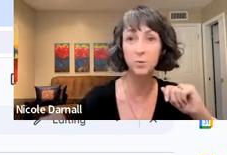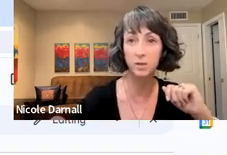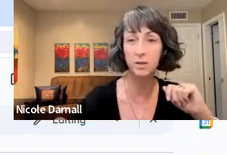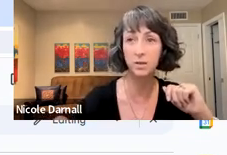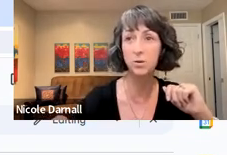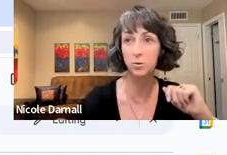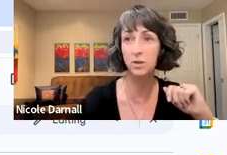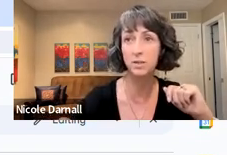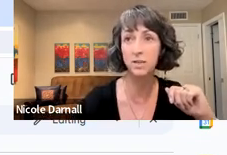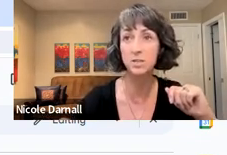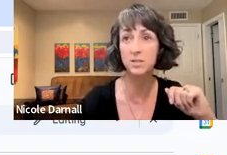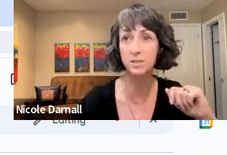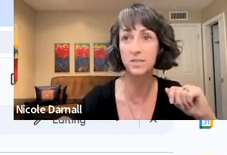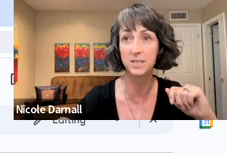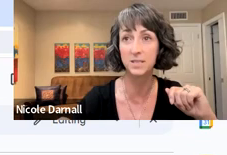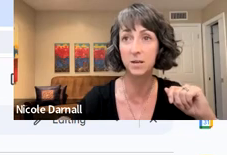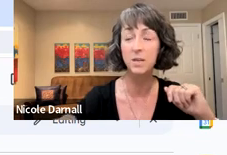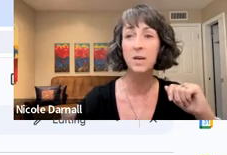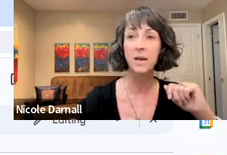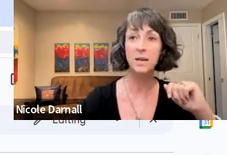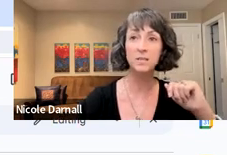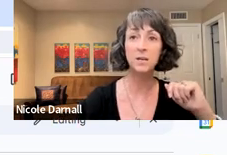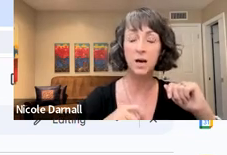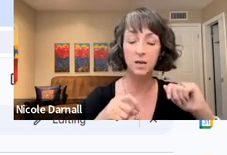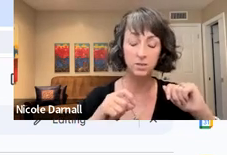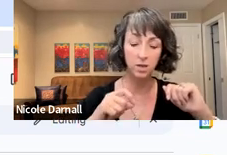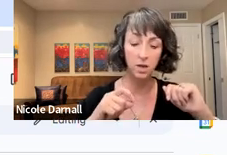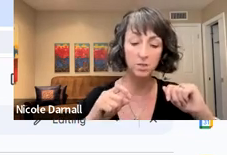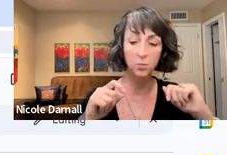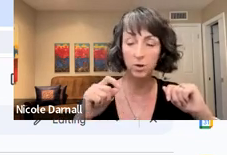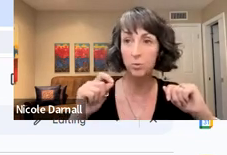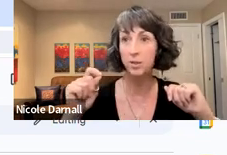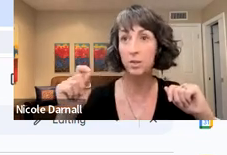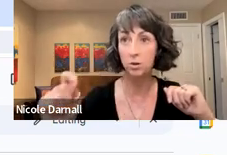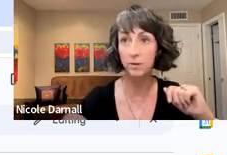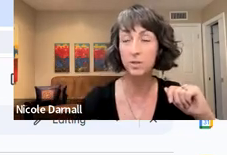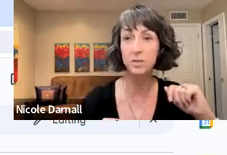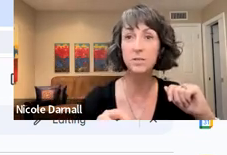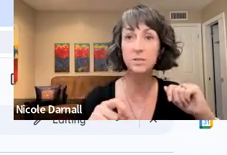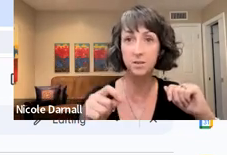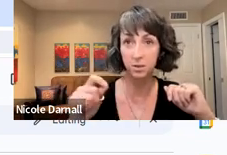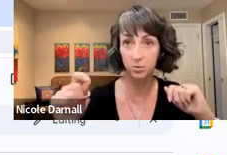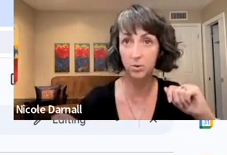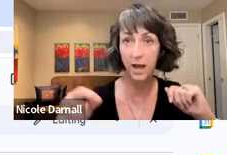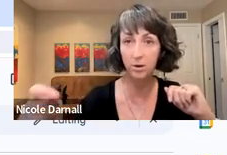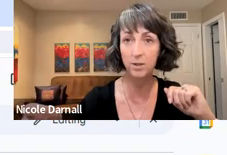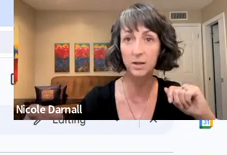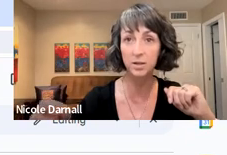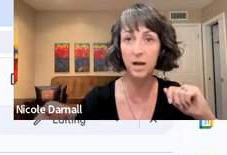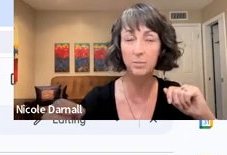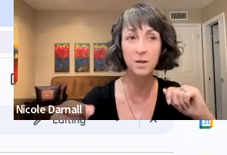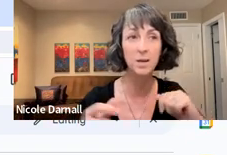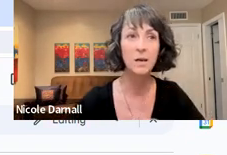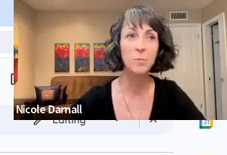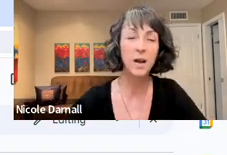responsibility within organizations themselves and to work within universities to think through how that